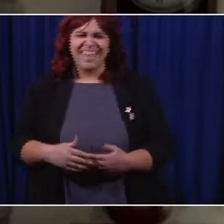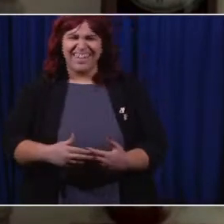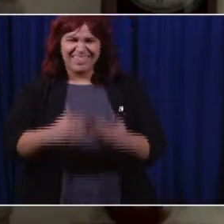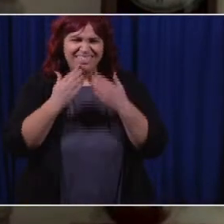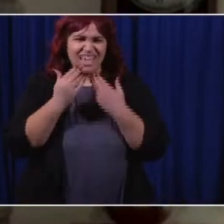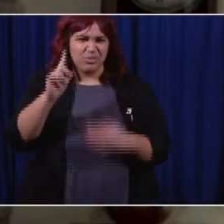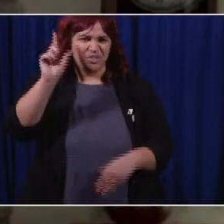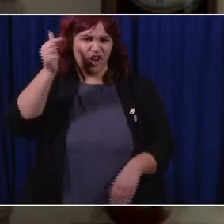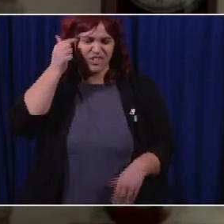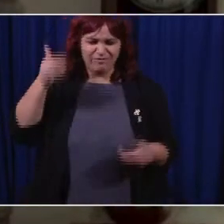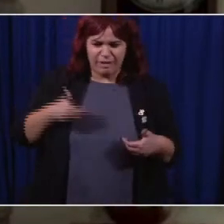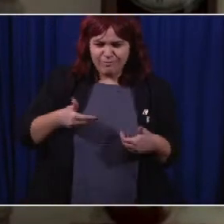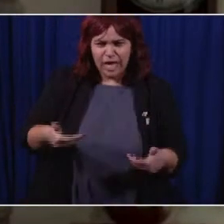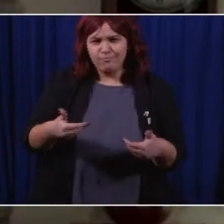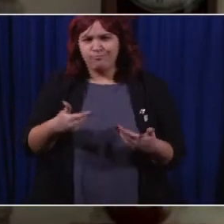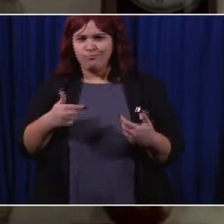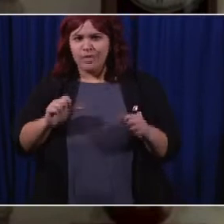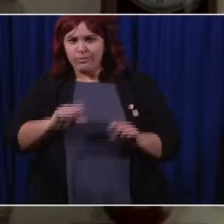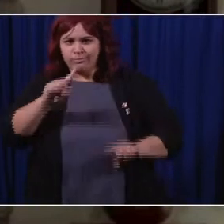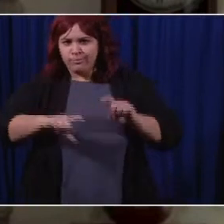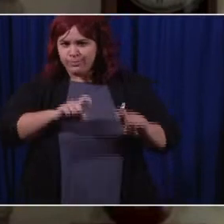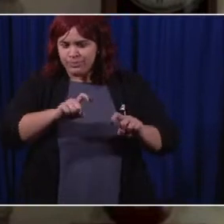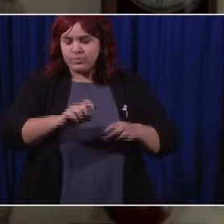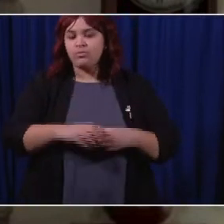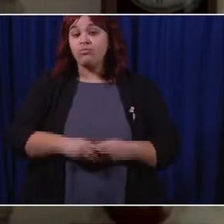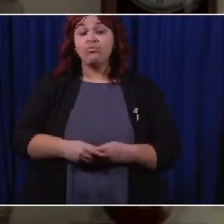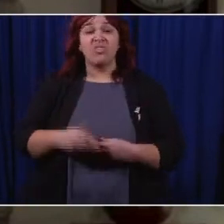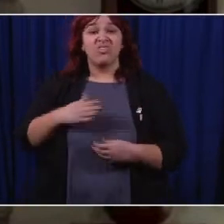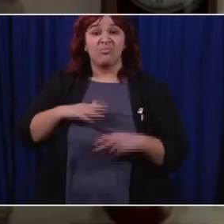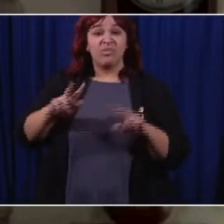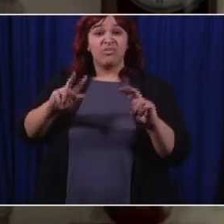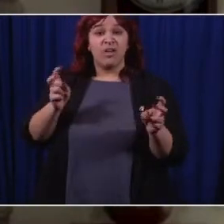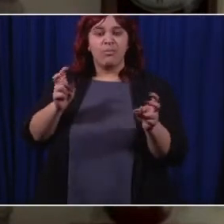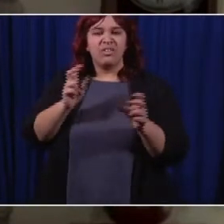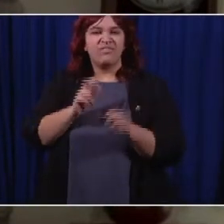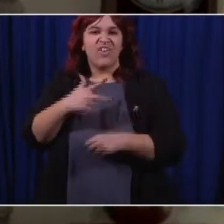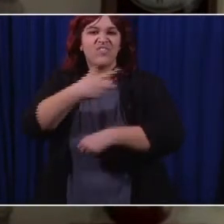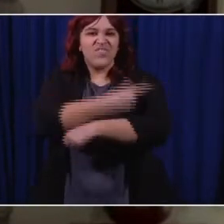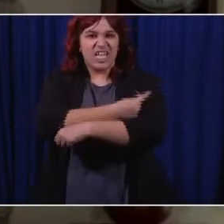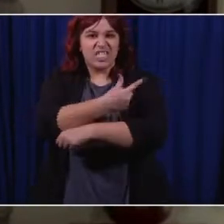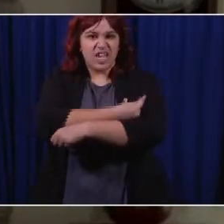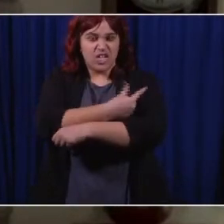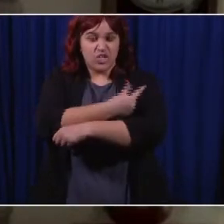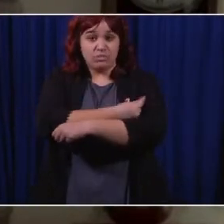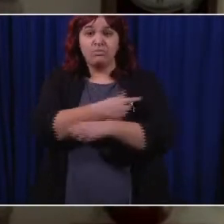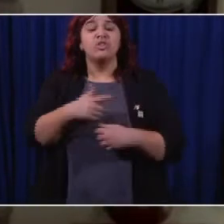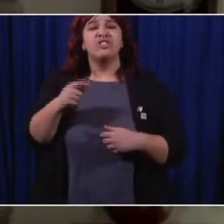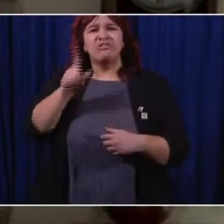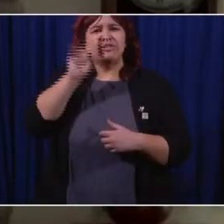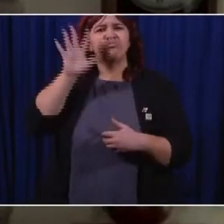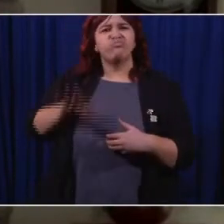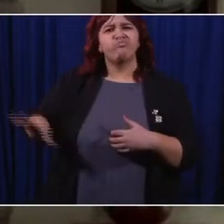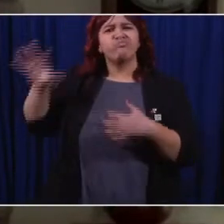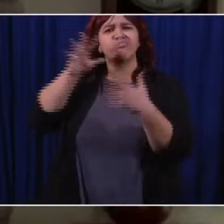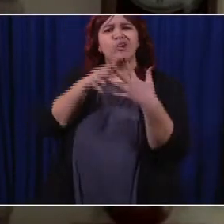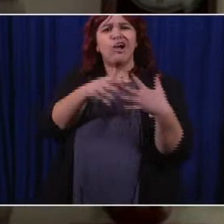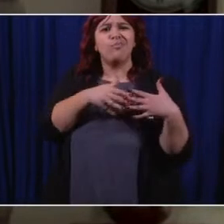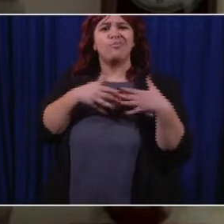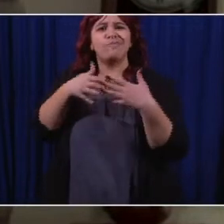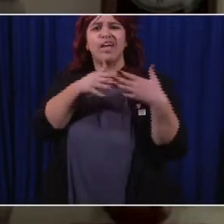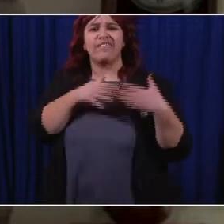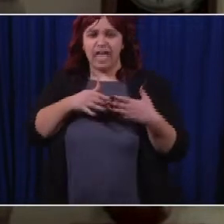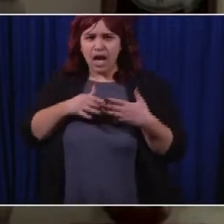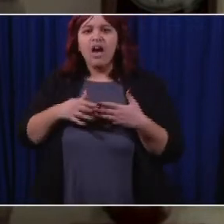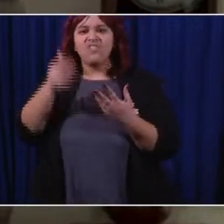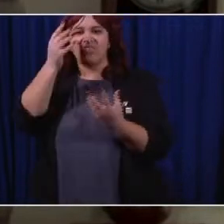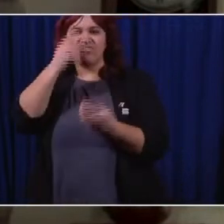When it comes to these vaccinations, we're really interested in tracking them across the country and seeing especially what kind of demographics